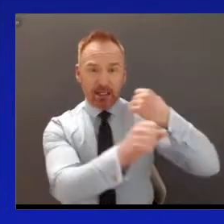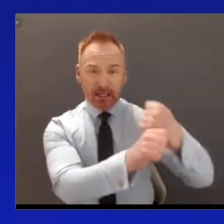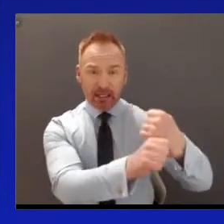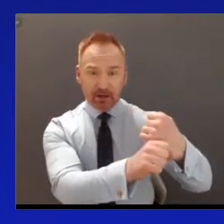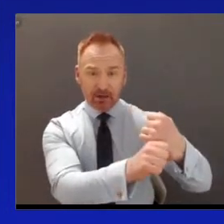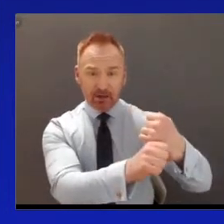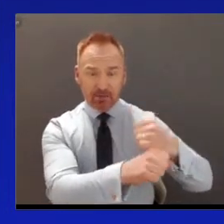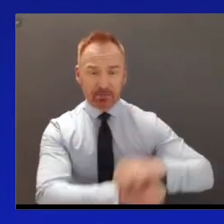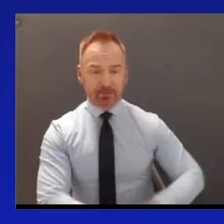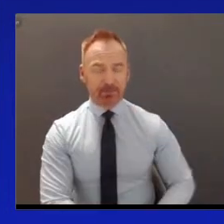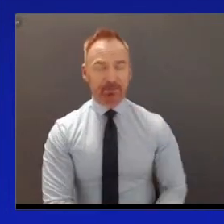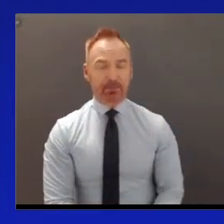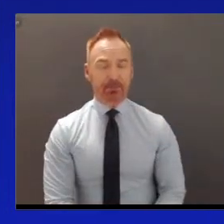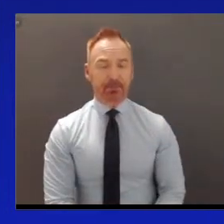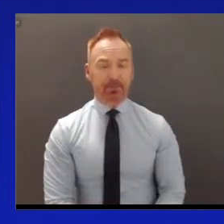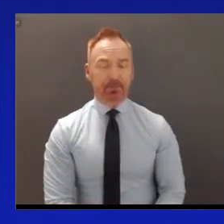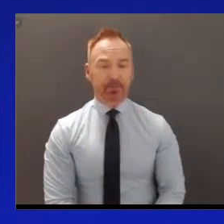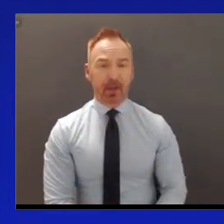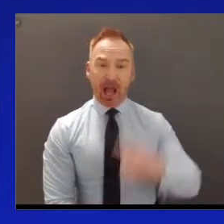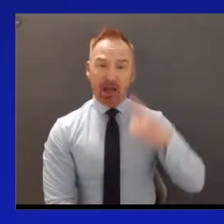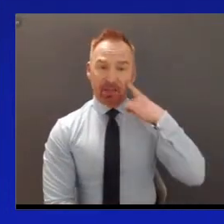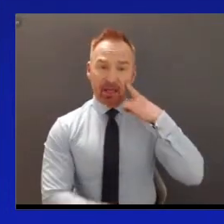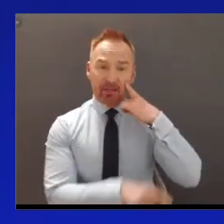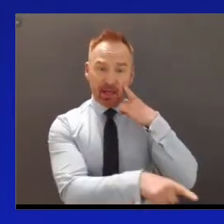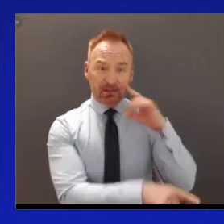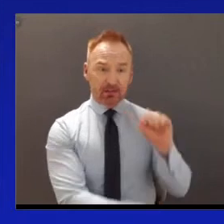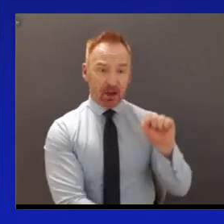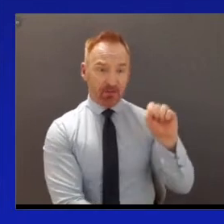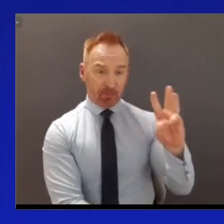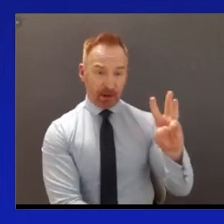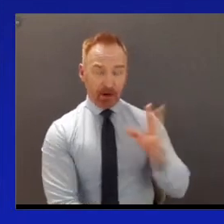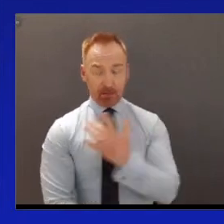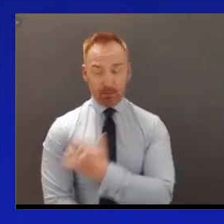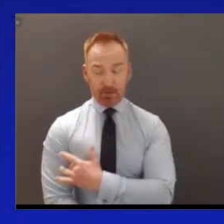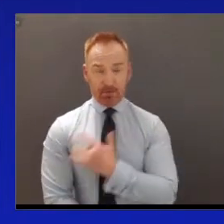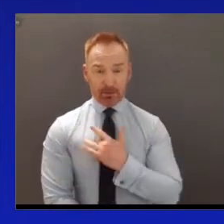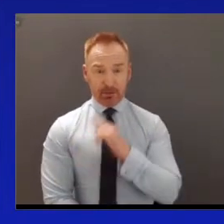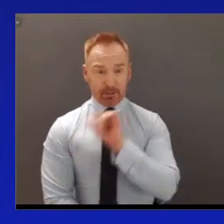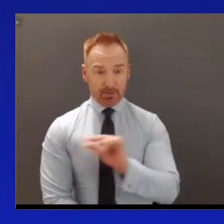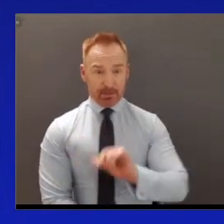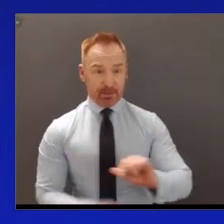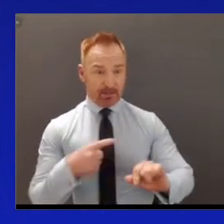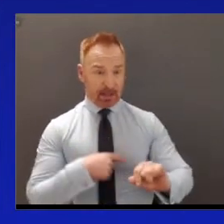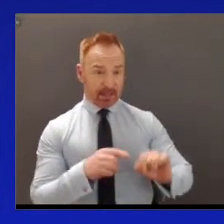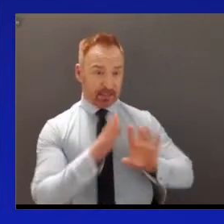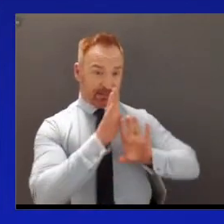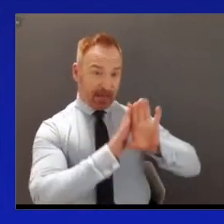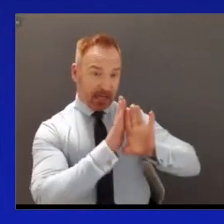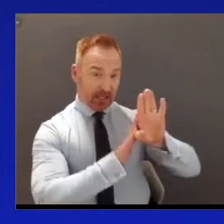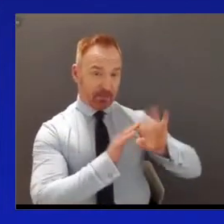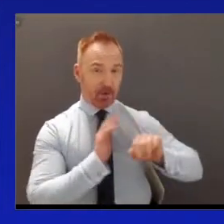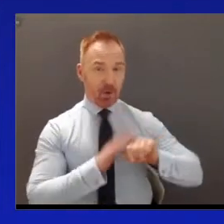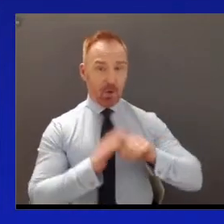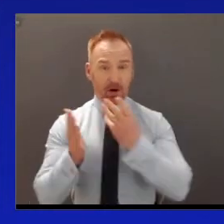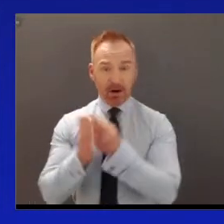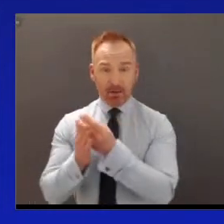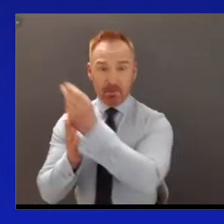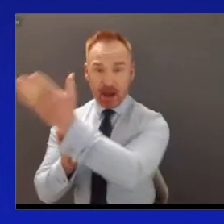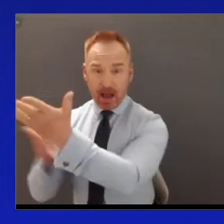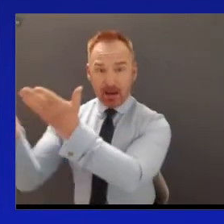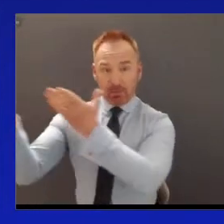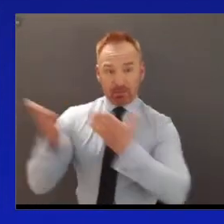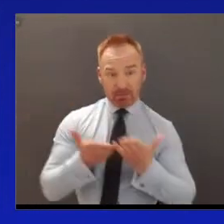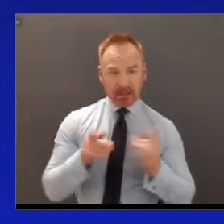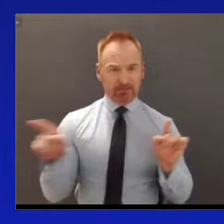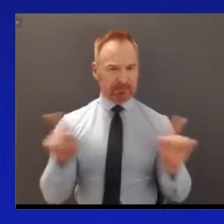this a software being created by the provincial government? Are they purchasing it? I mean, those are two very different worlds. And